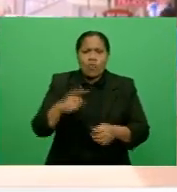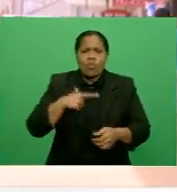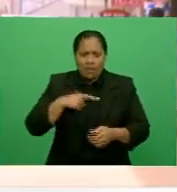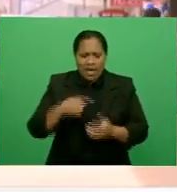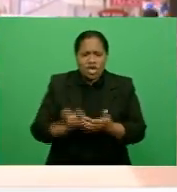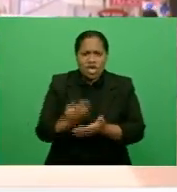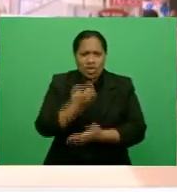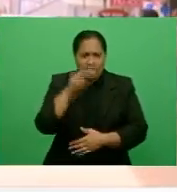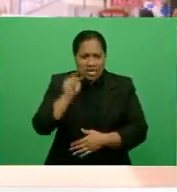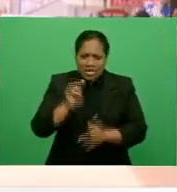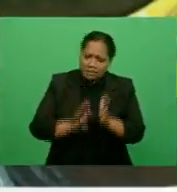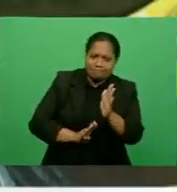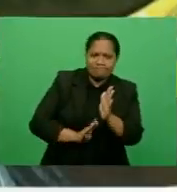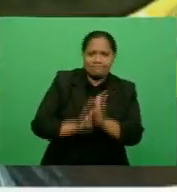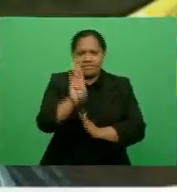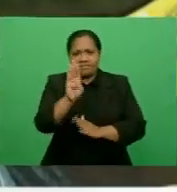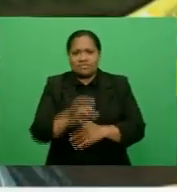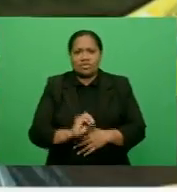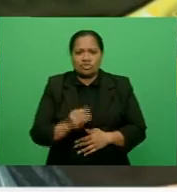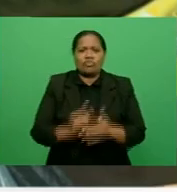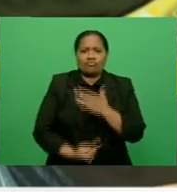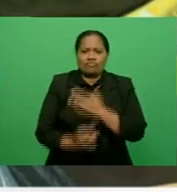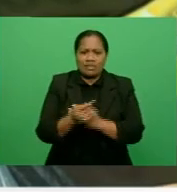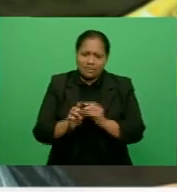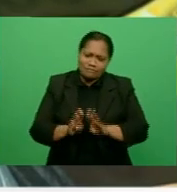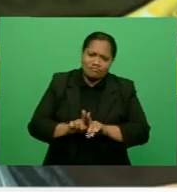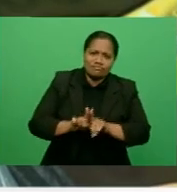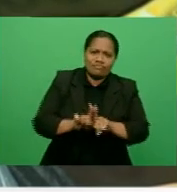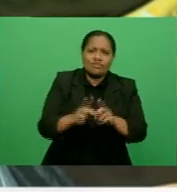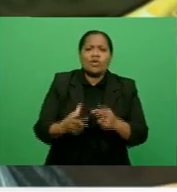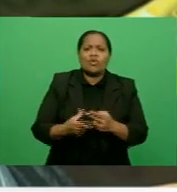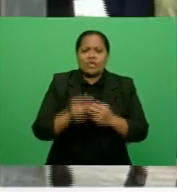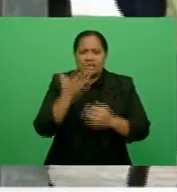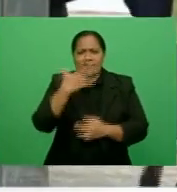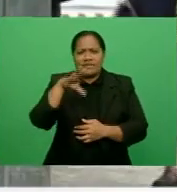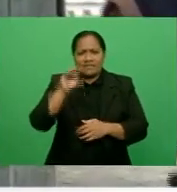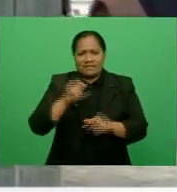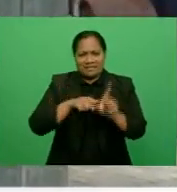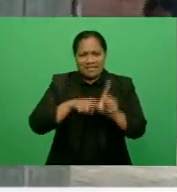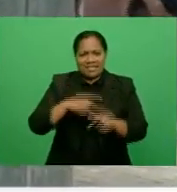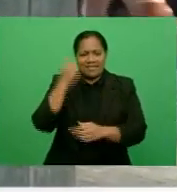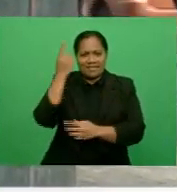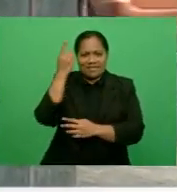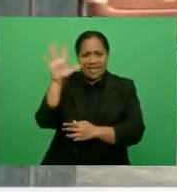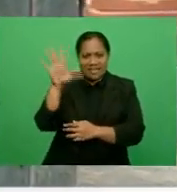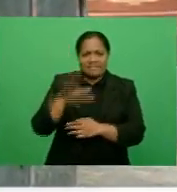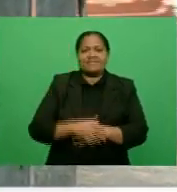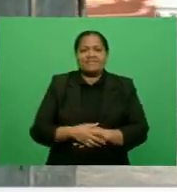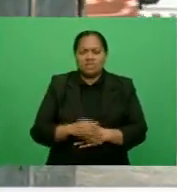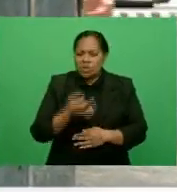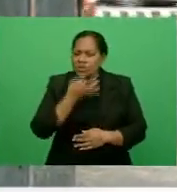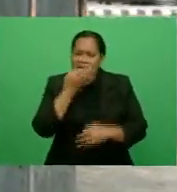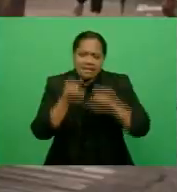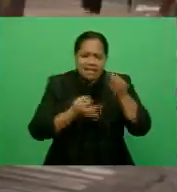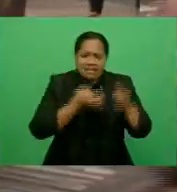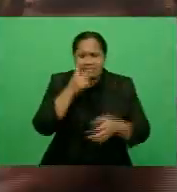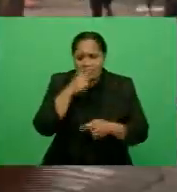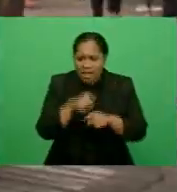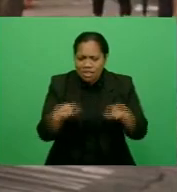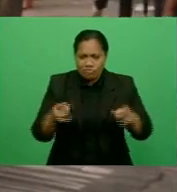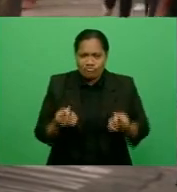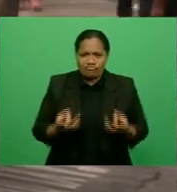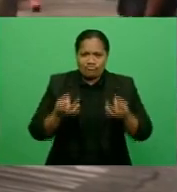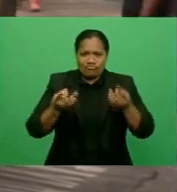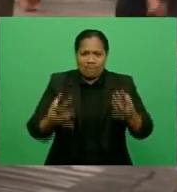coincides with Fiji's 50th year of independence. The Consumer Council is urging consumers to be wary and alert while taking